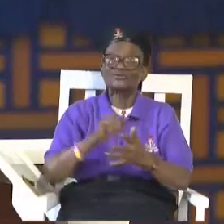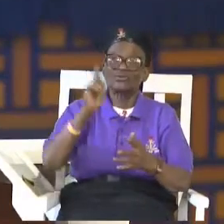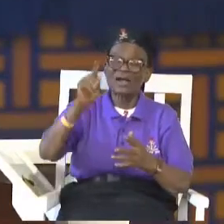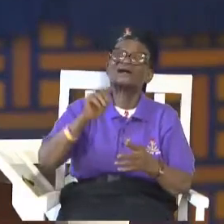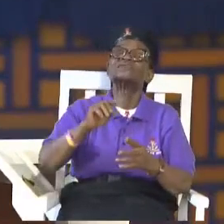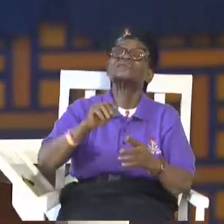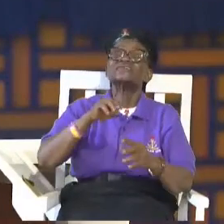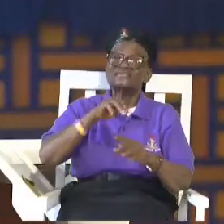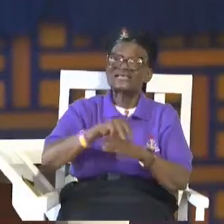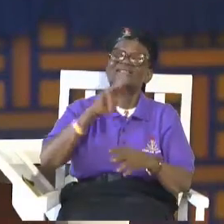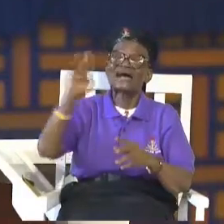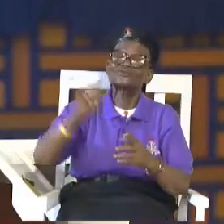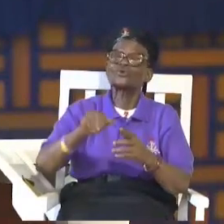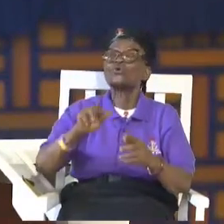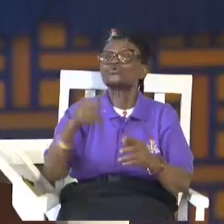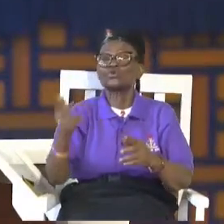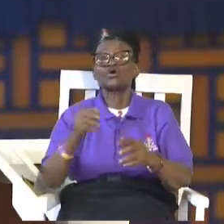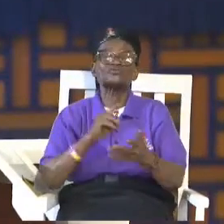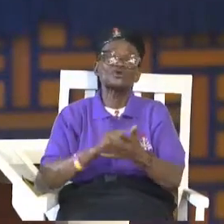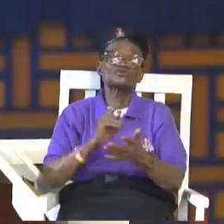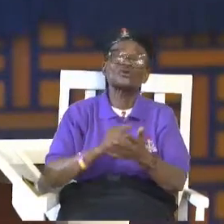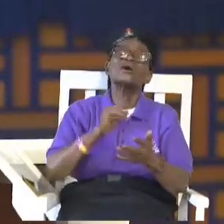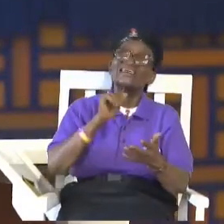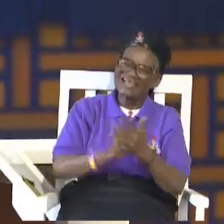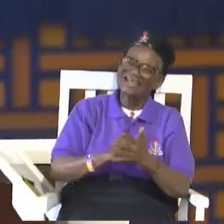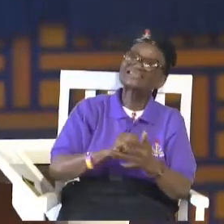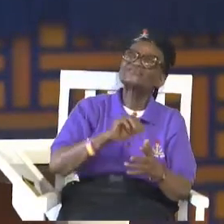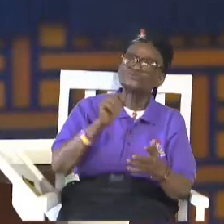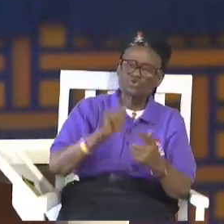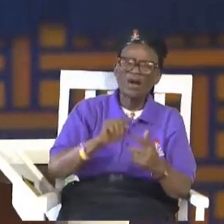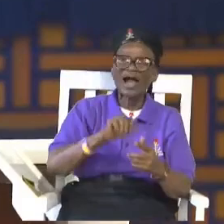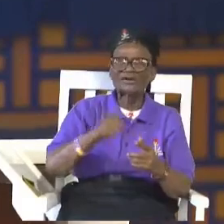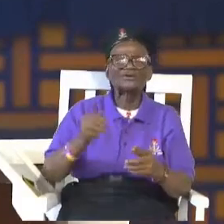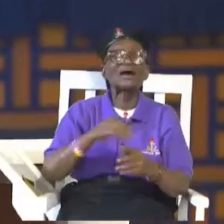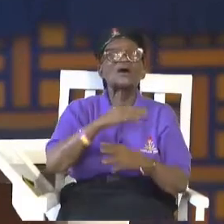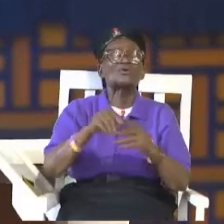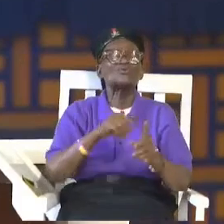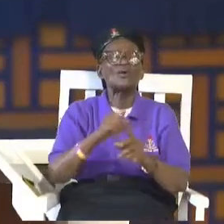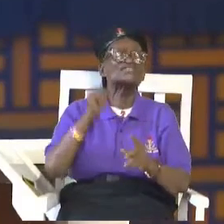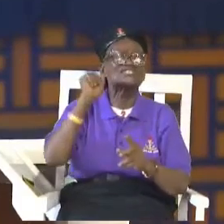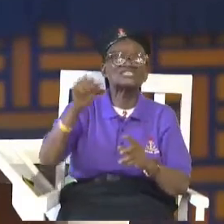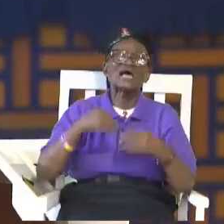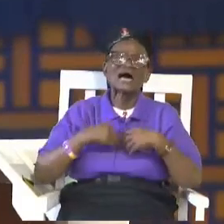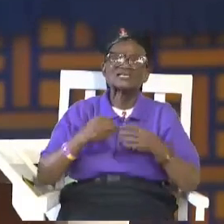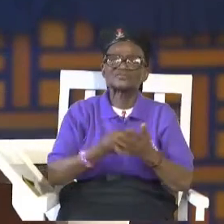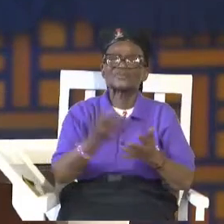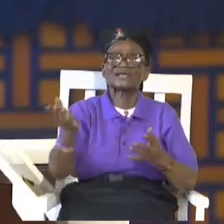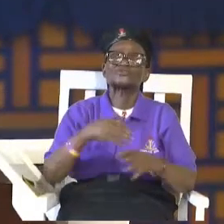doctor. That one referred her to a fourth. When she had spent all she had,